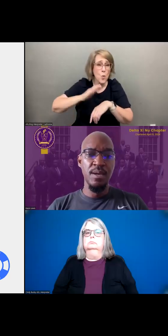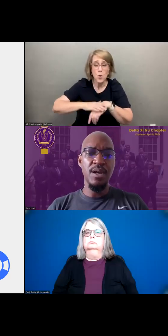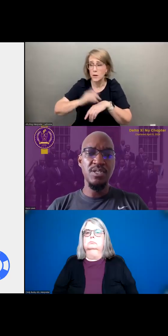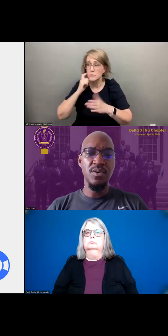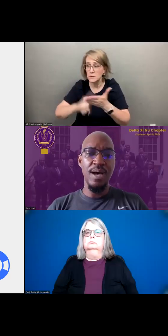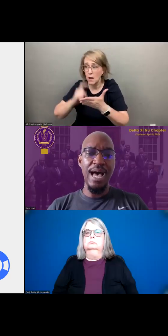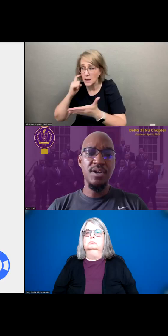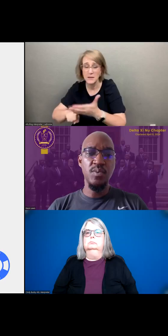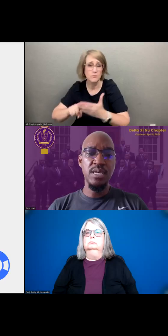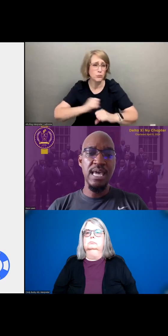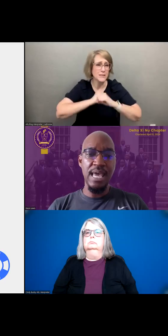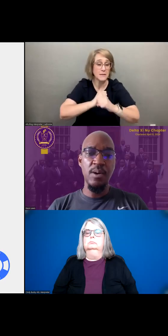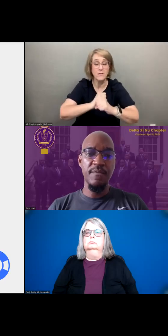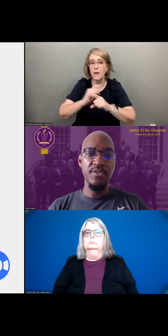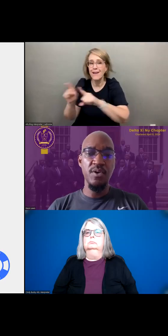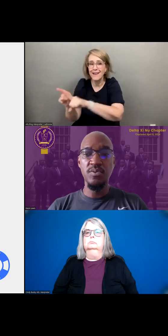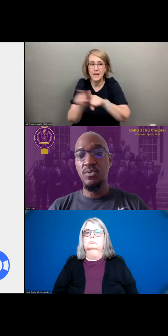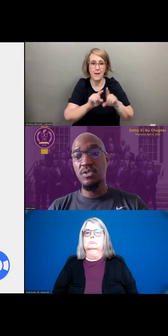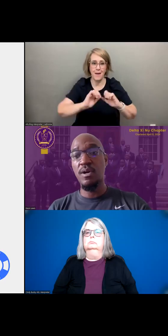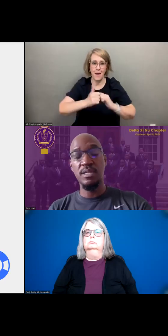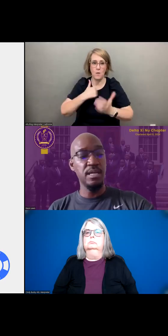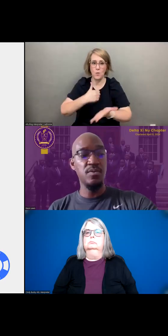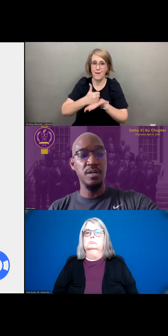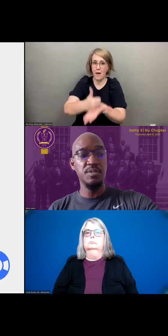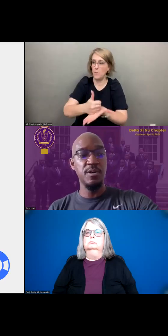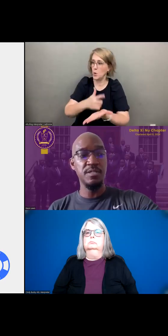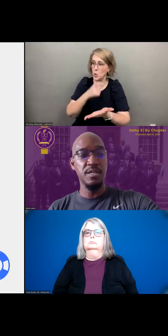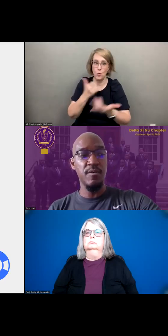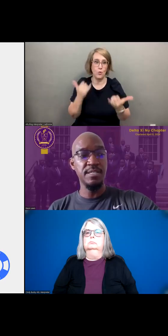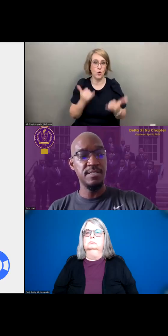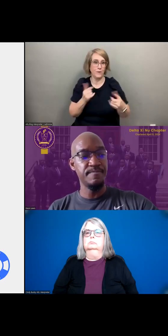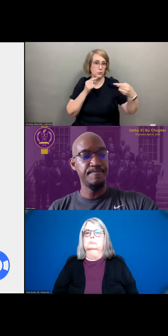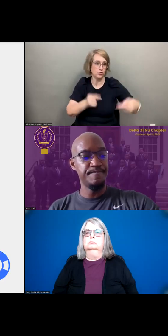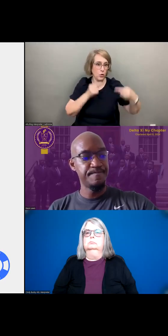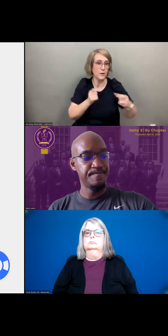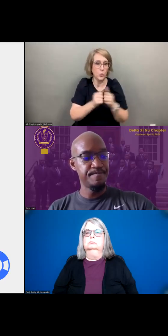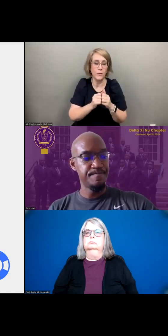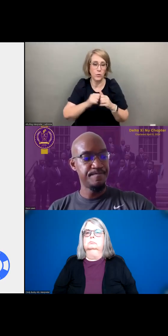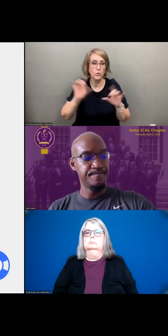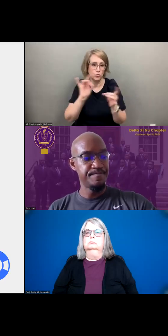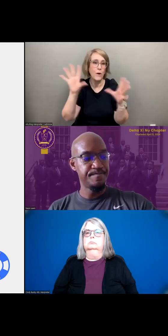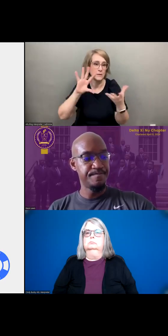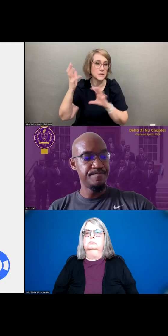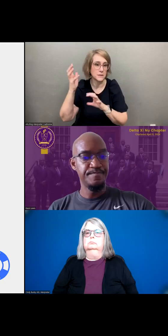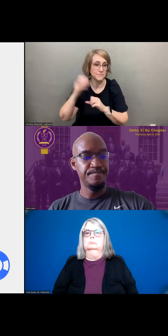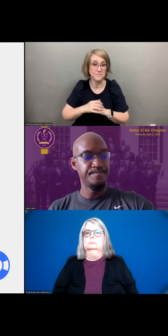to, but also how do we get help for those who are struggling and who are experiencing a crisis.